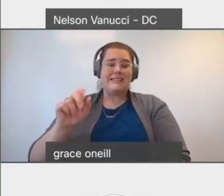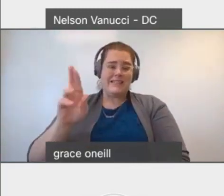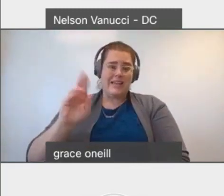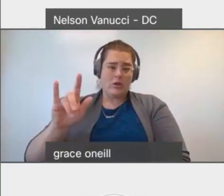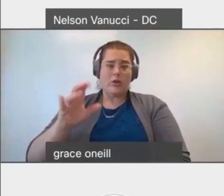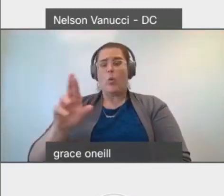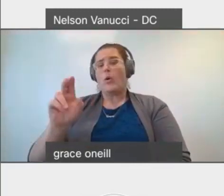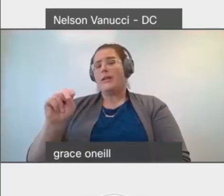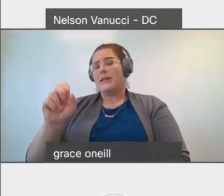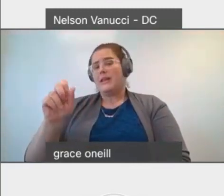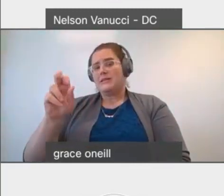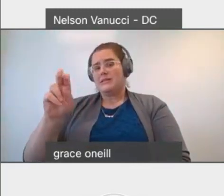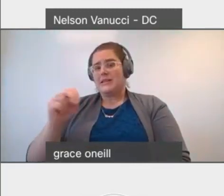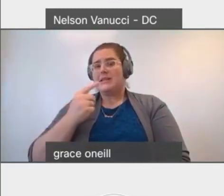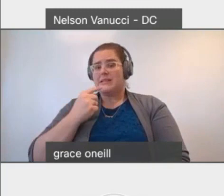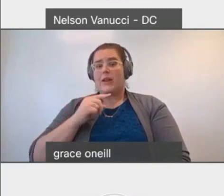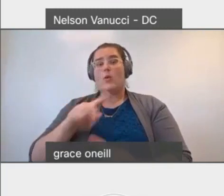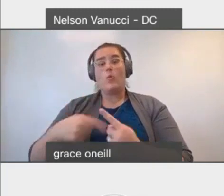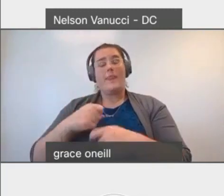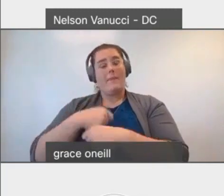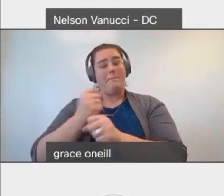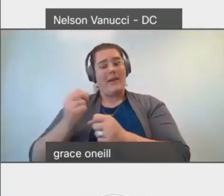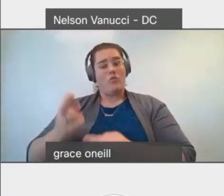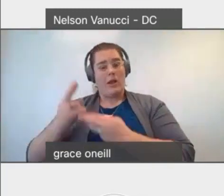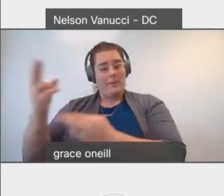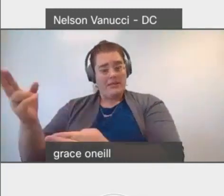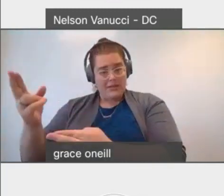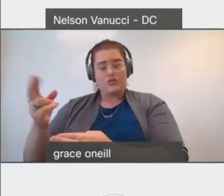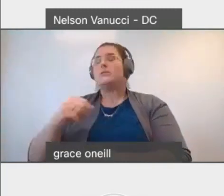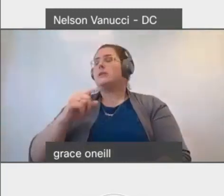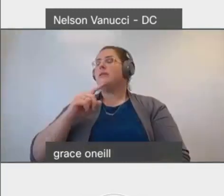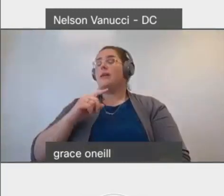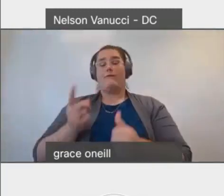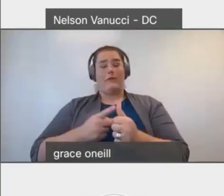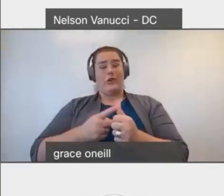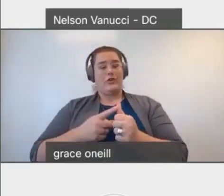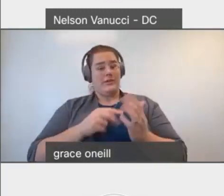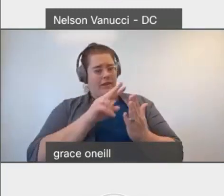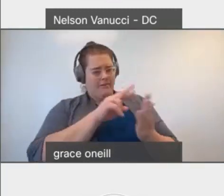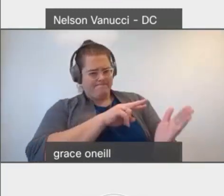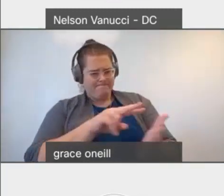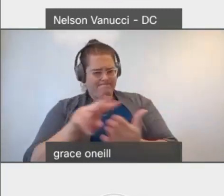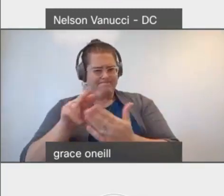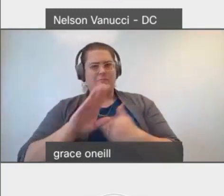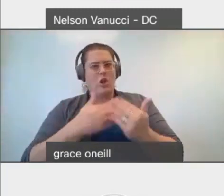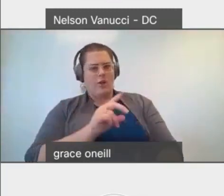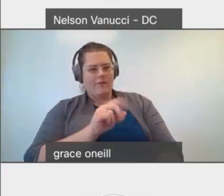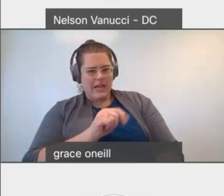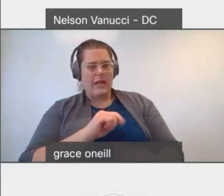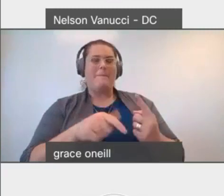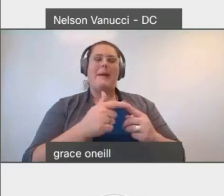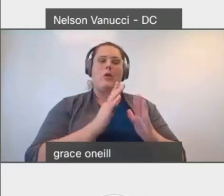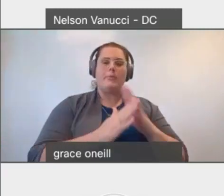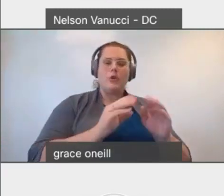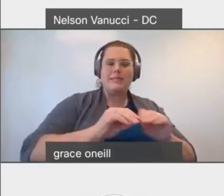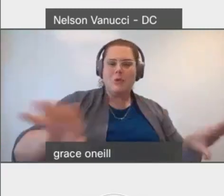these recommendations, they're looking at the current data about community spread, about the folks there.